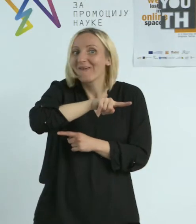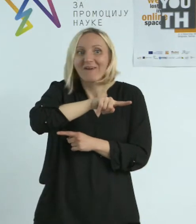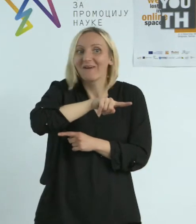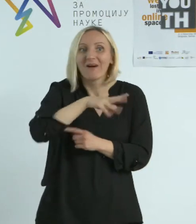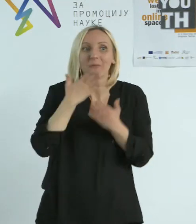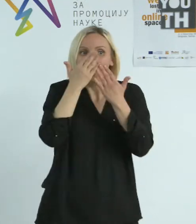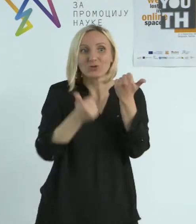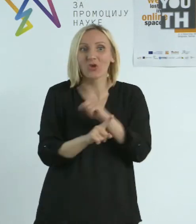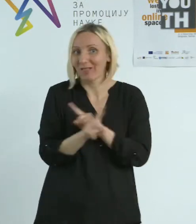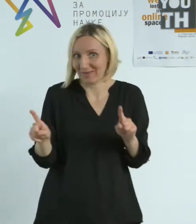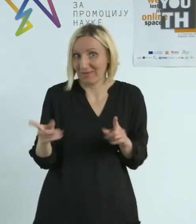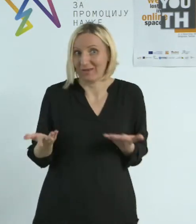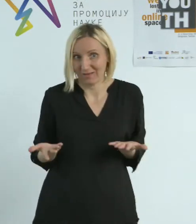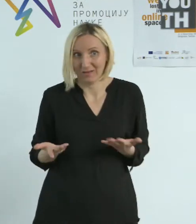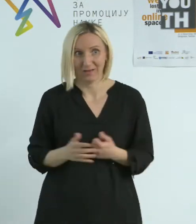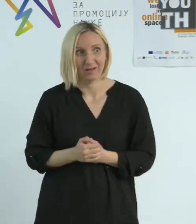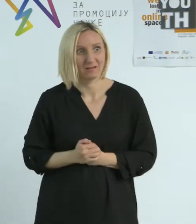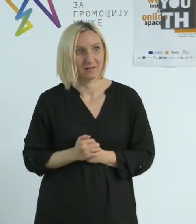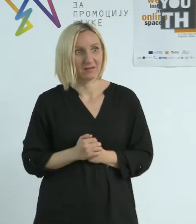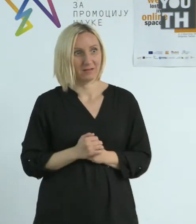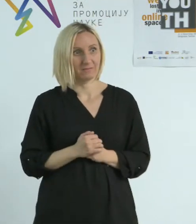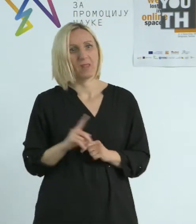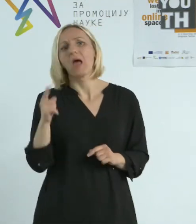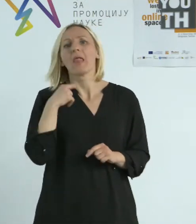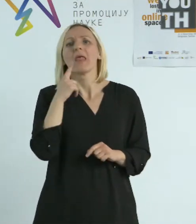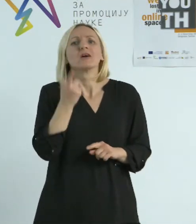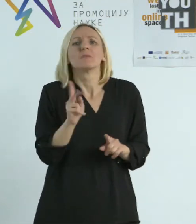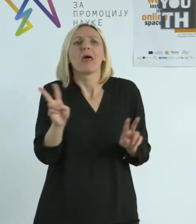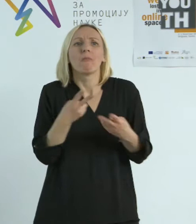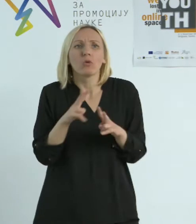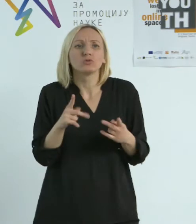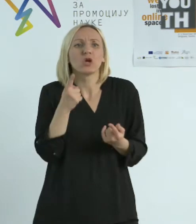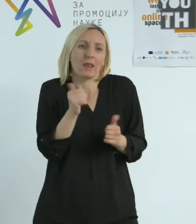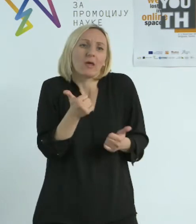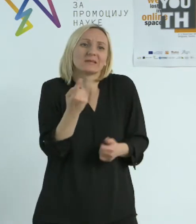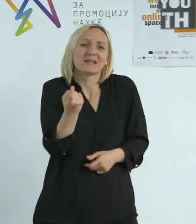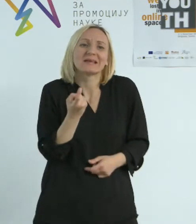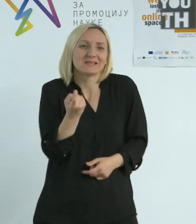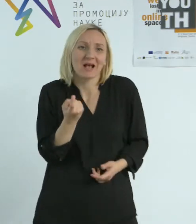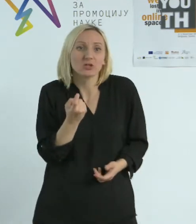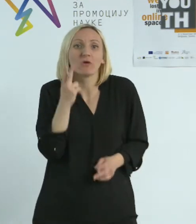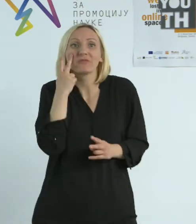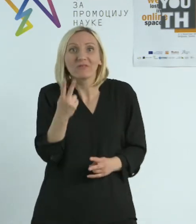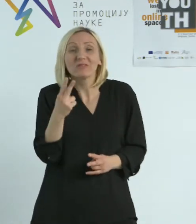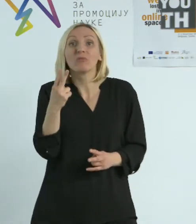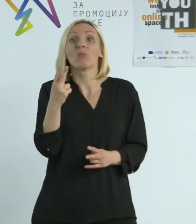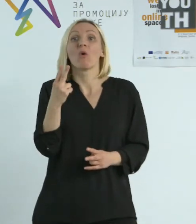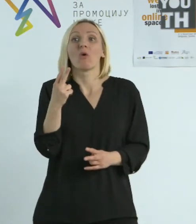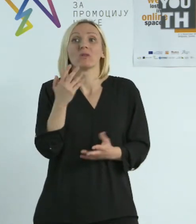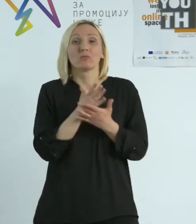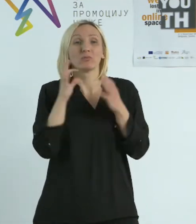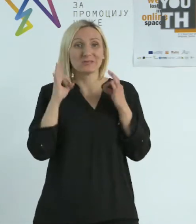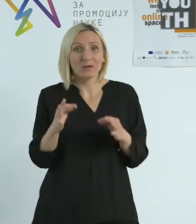I don't believe that it's impossible. I just think that it's one level higher of challenge to see how we can make sure that